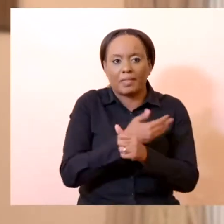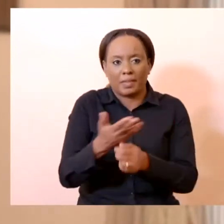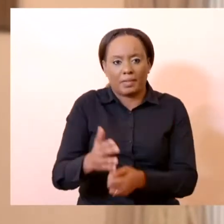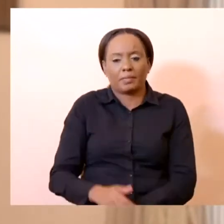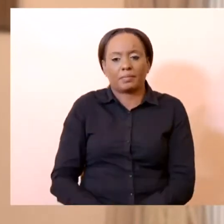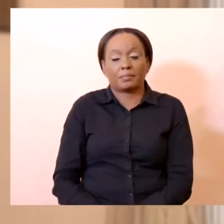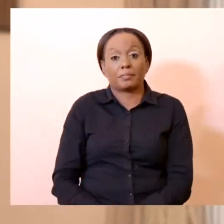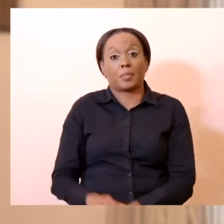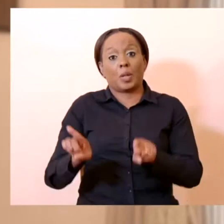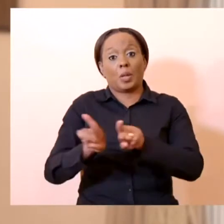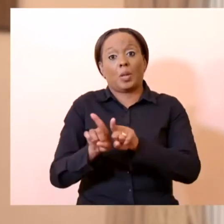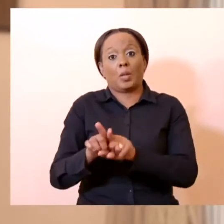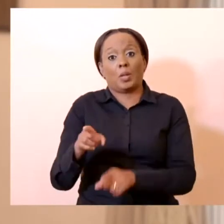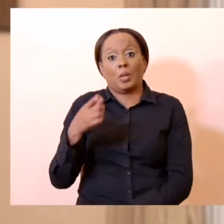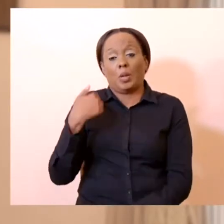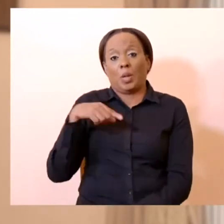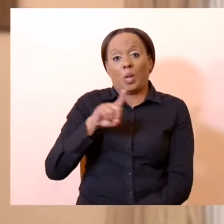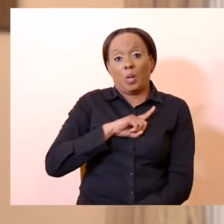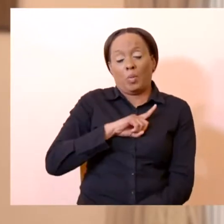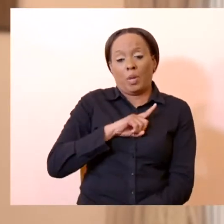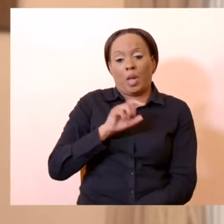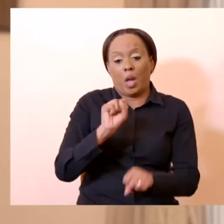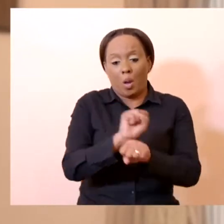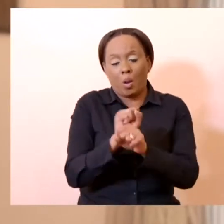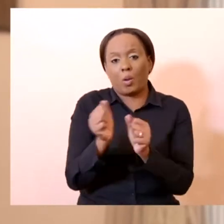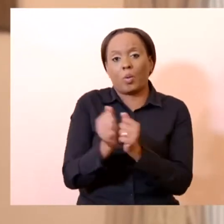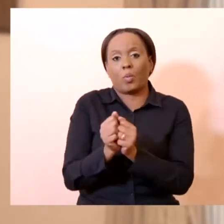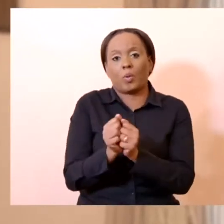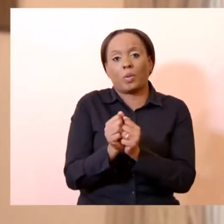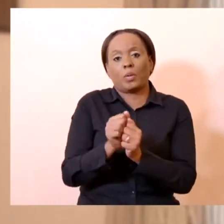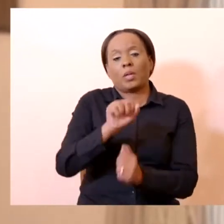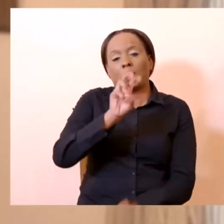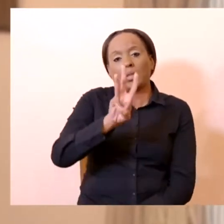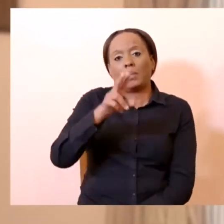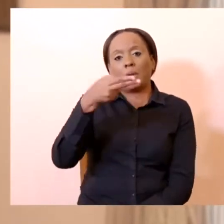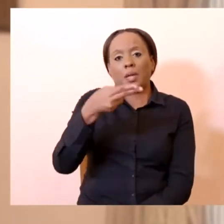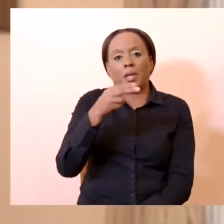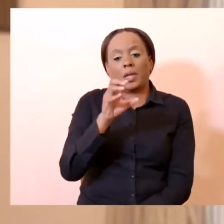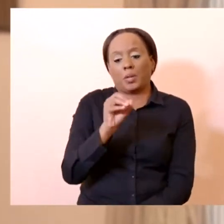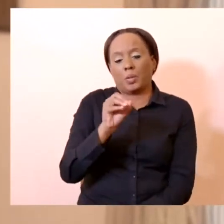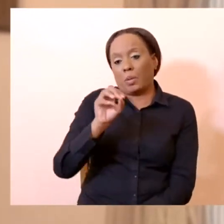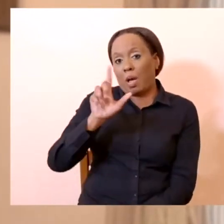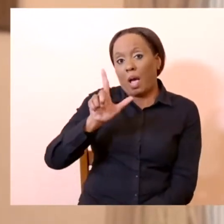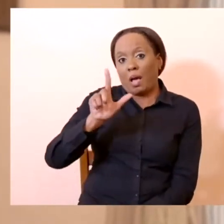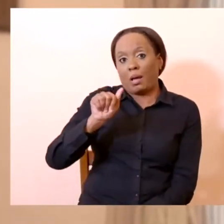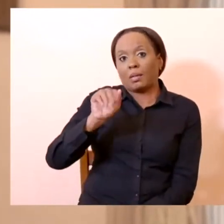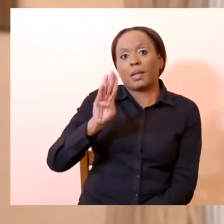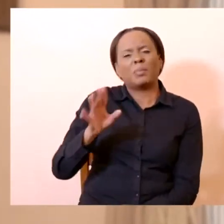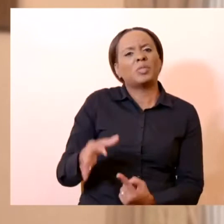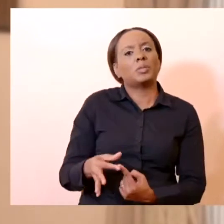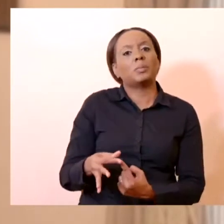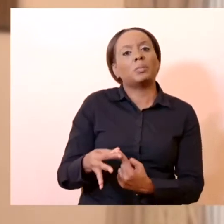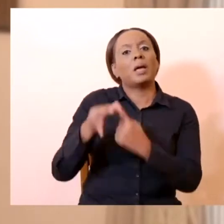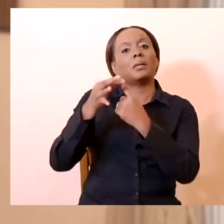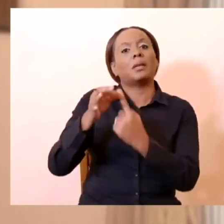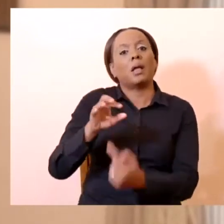relationships with the WHO laboratories, special laboratories